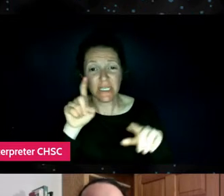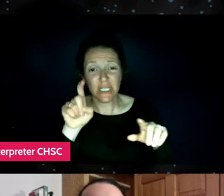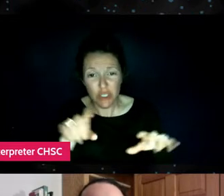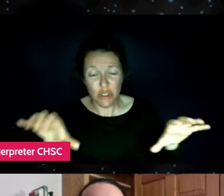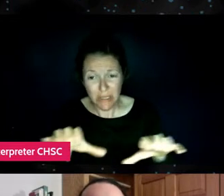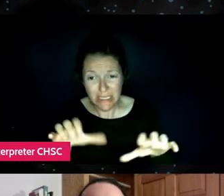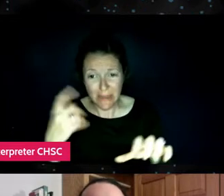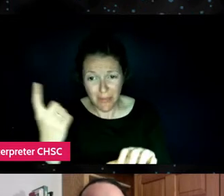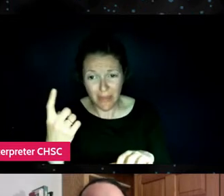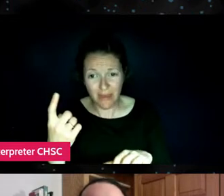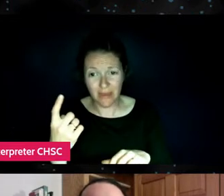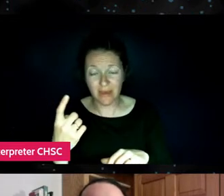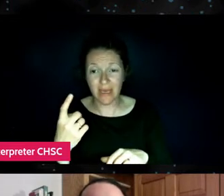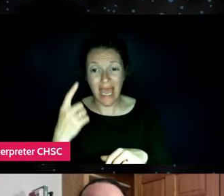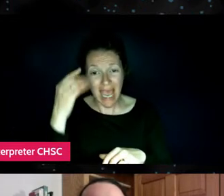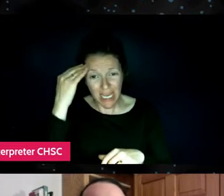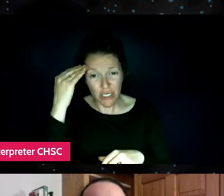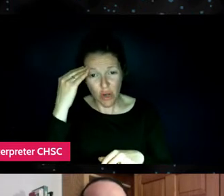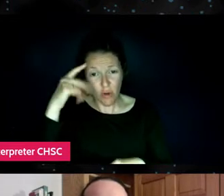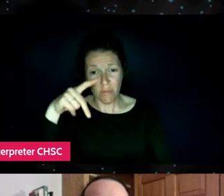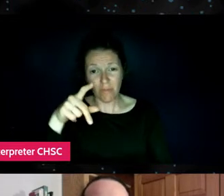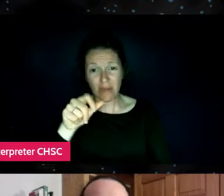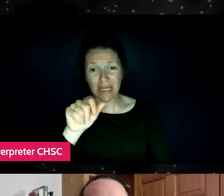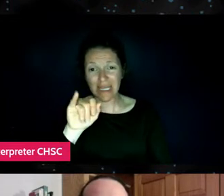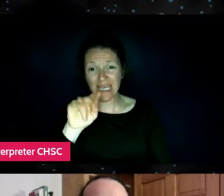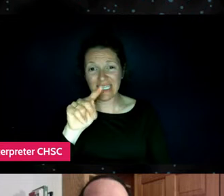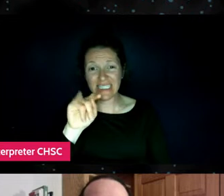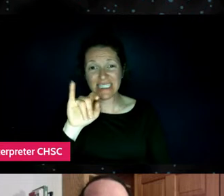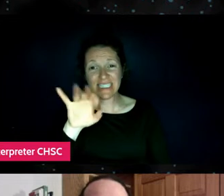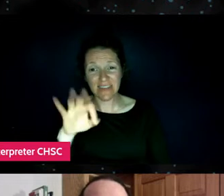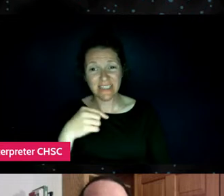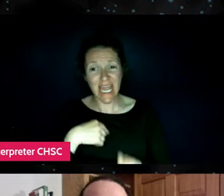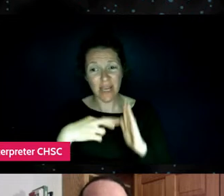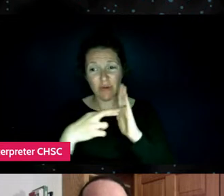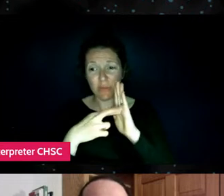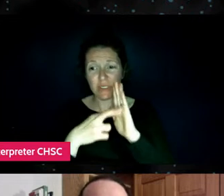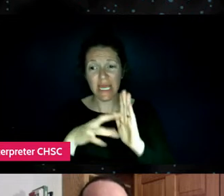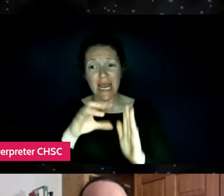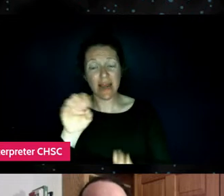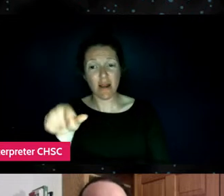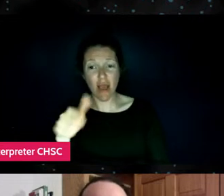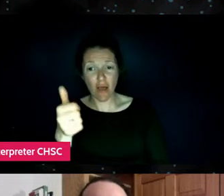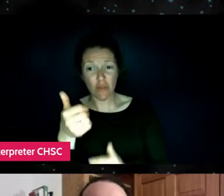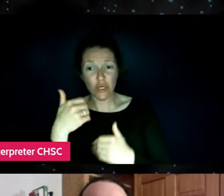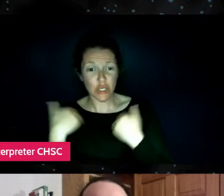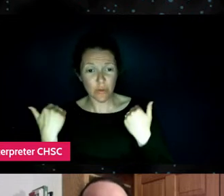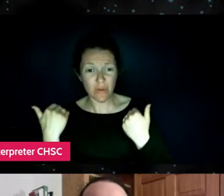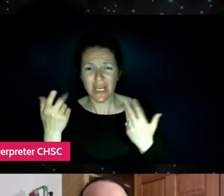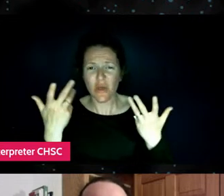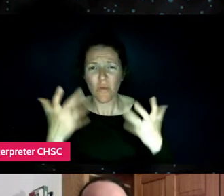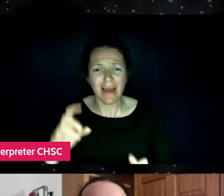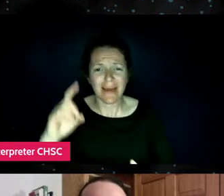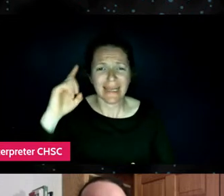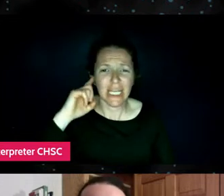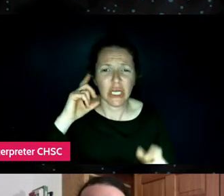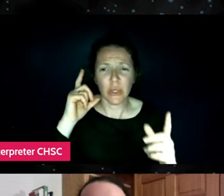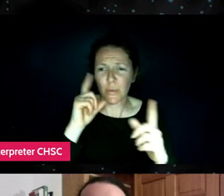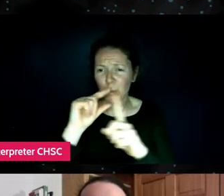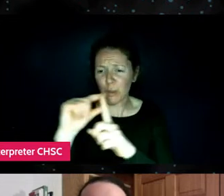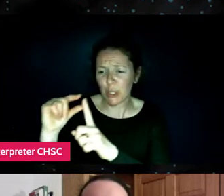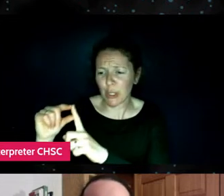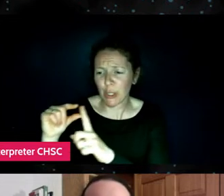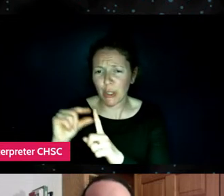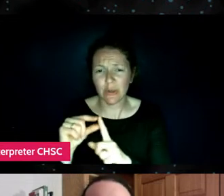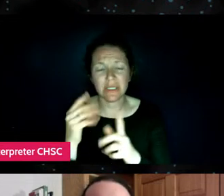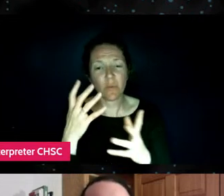the plaintiffs I represent and their other youth, they don't want to hear words. They want actions. They want